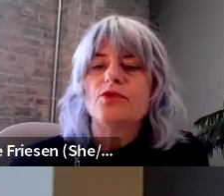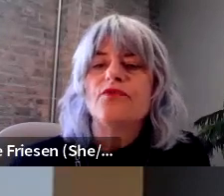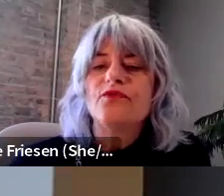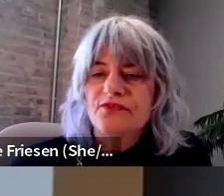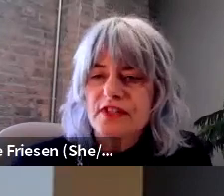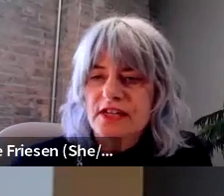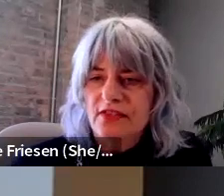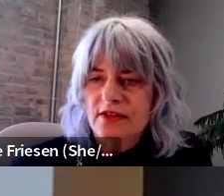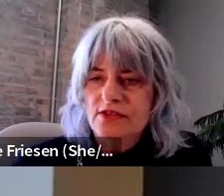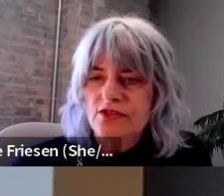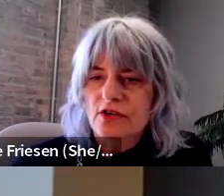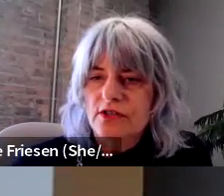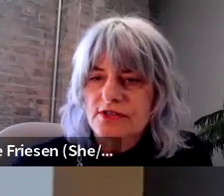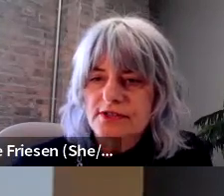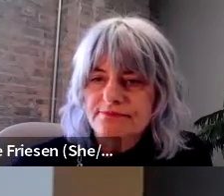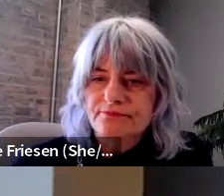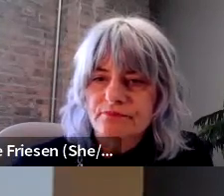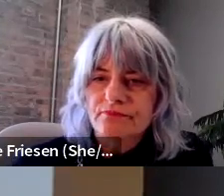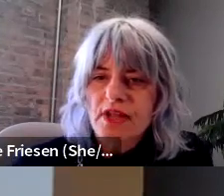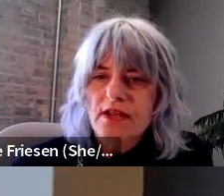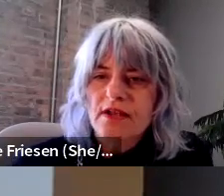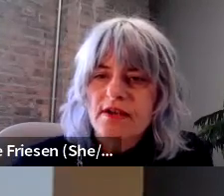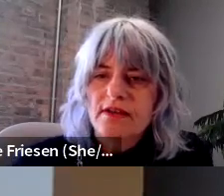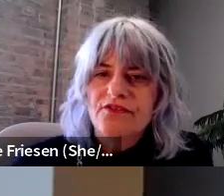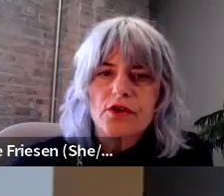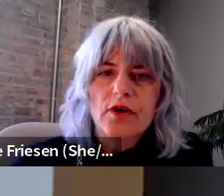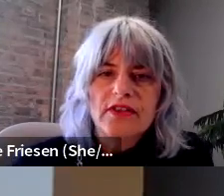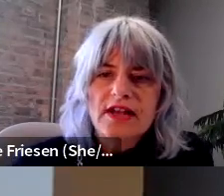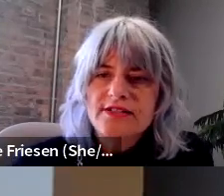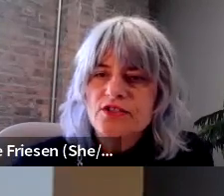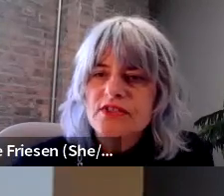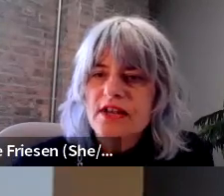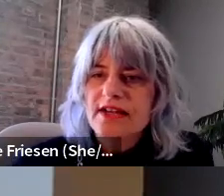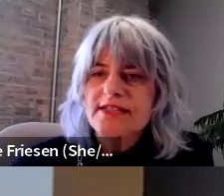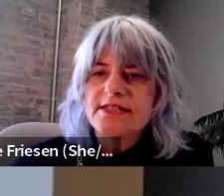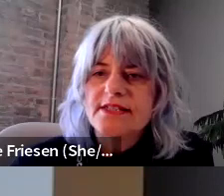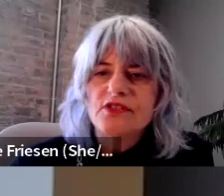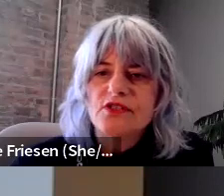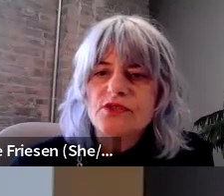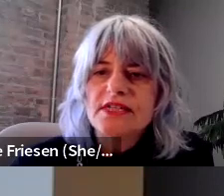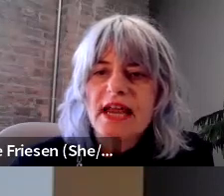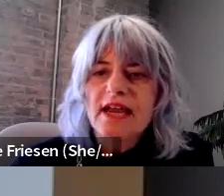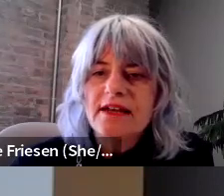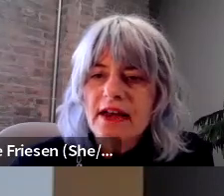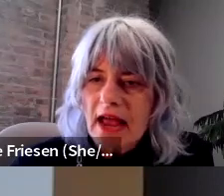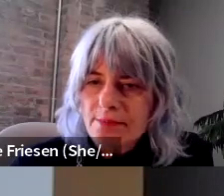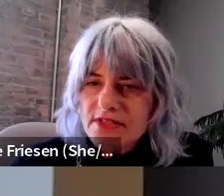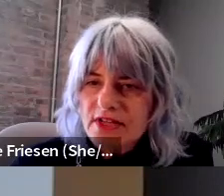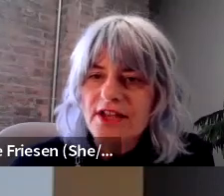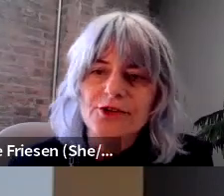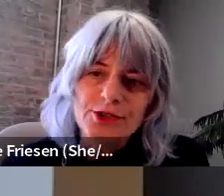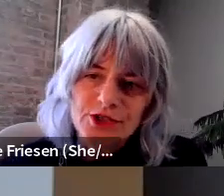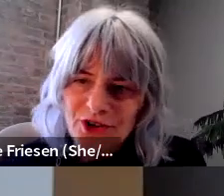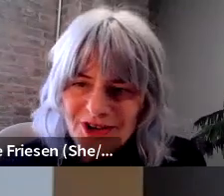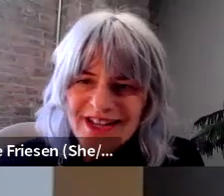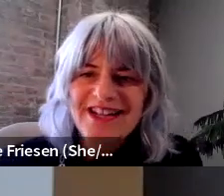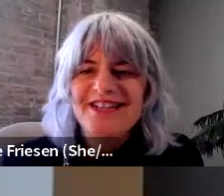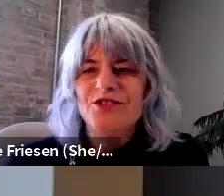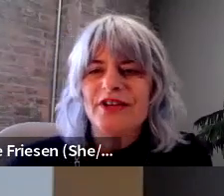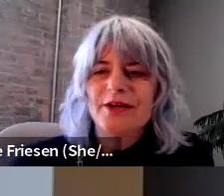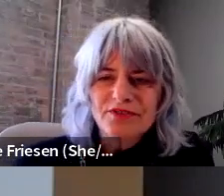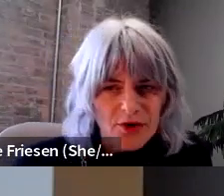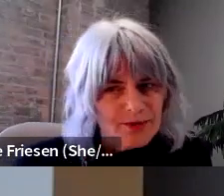receive up to $15,000. The photo on the last 2 slides is of Susan Aiden Abbott and her